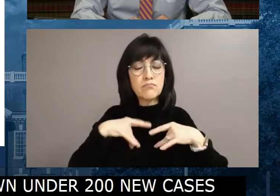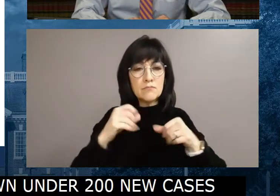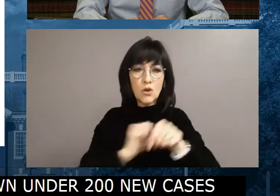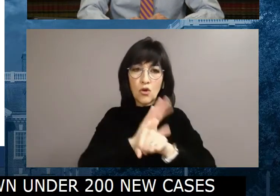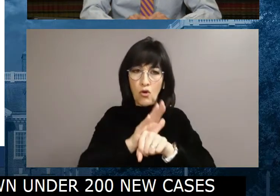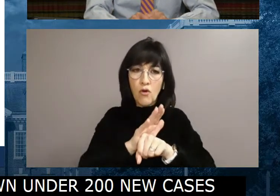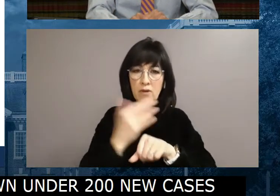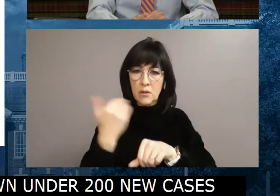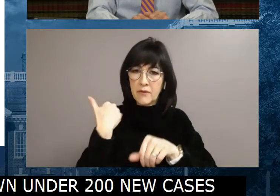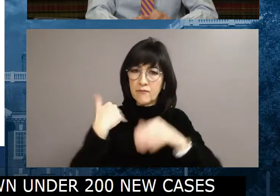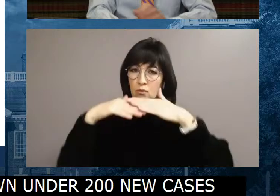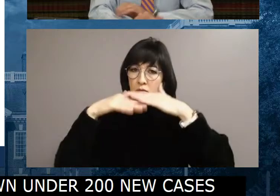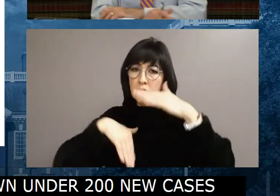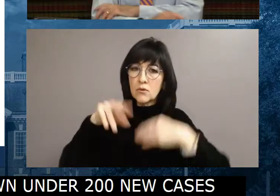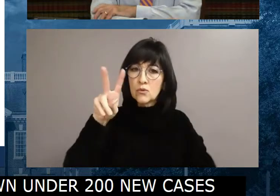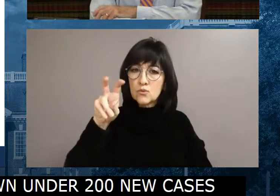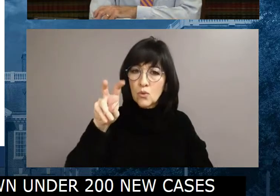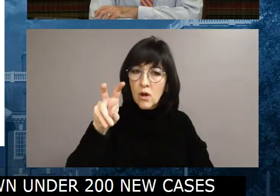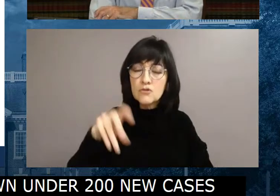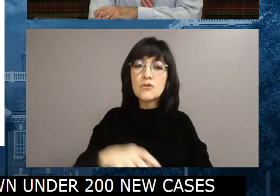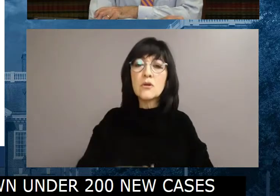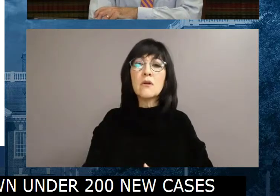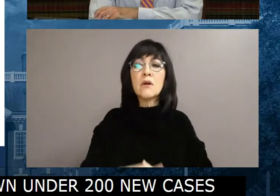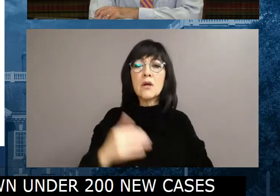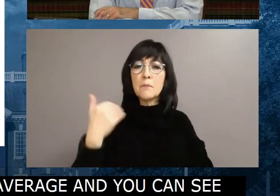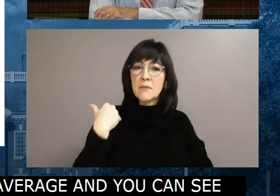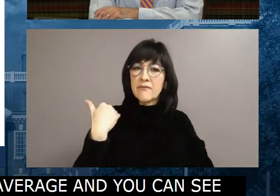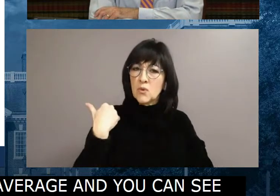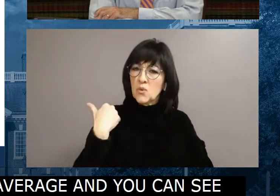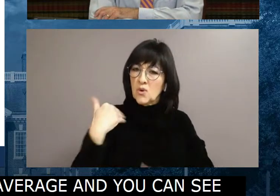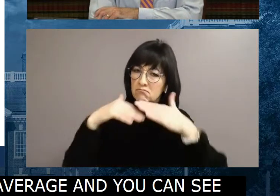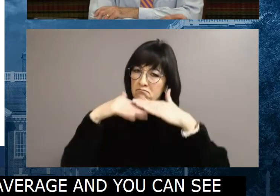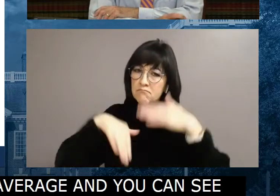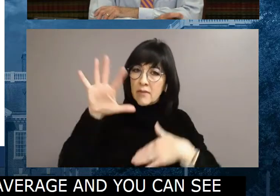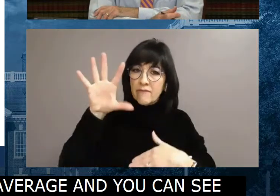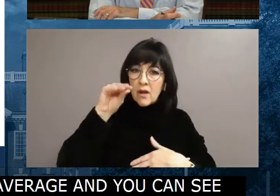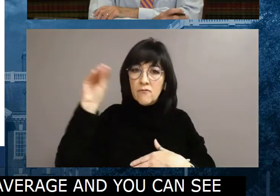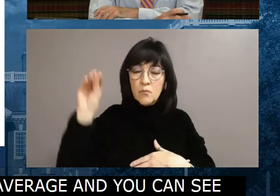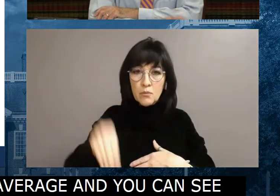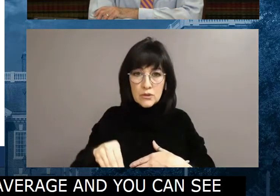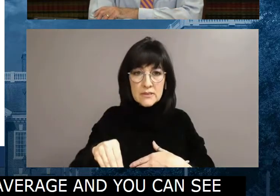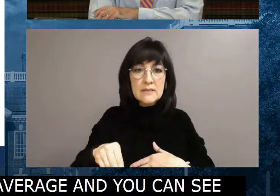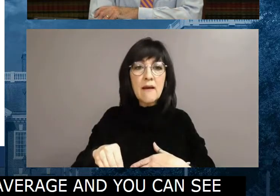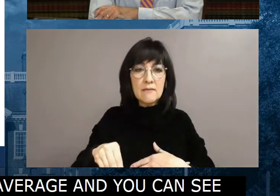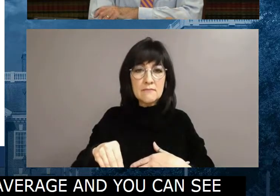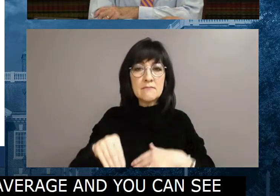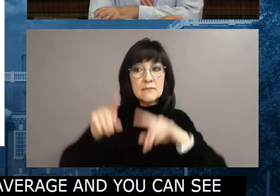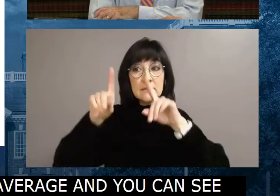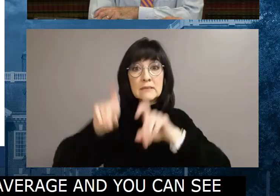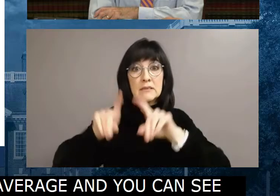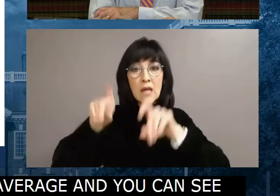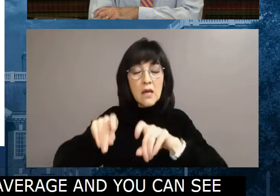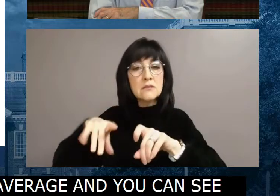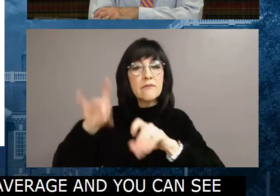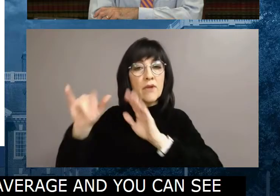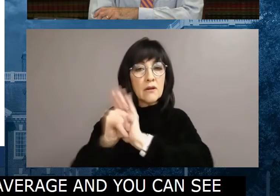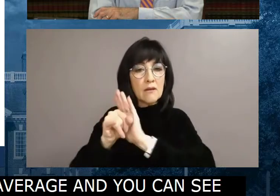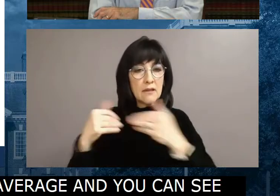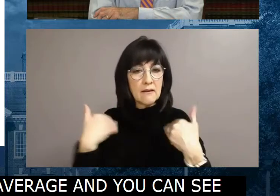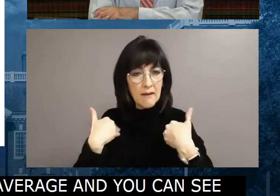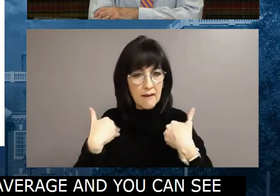again, and we were under 5% positive. We're still testing at a very high rate. Some of those additional